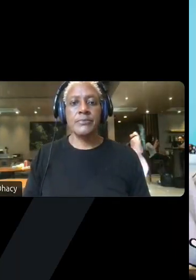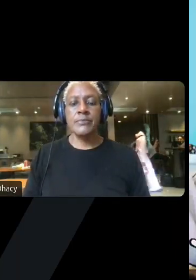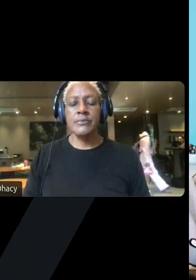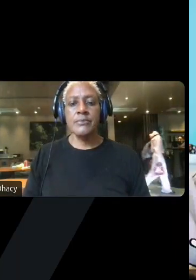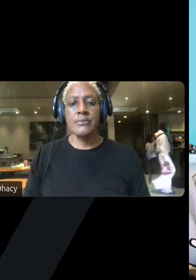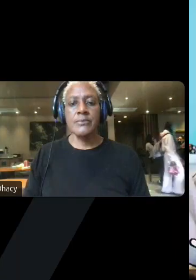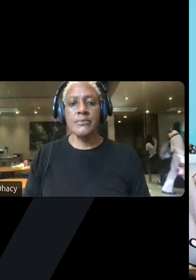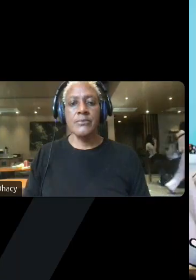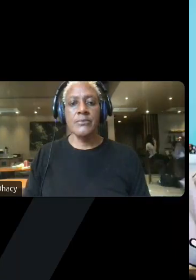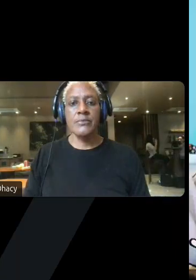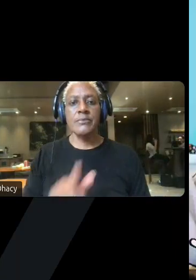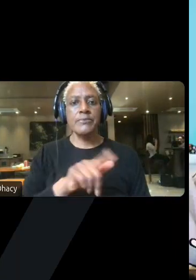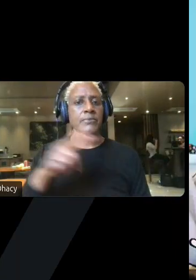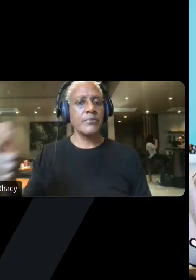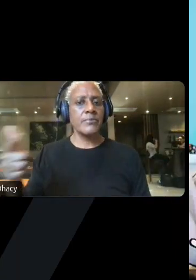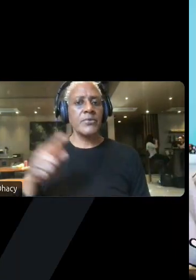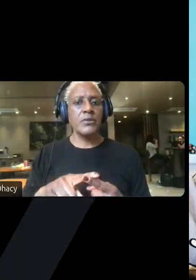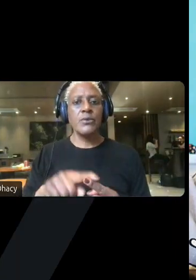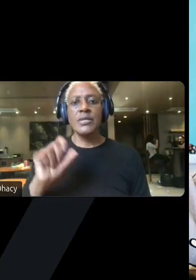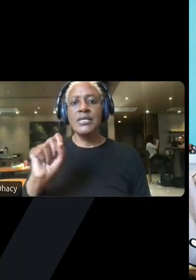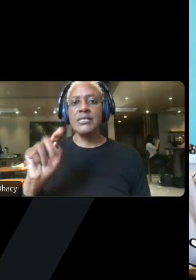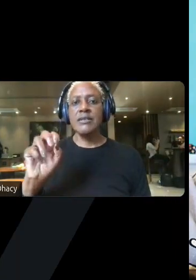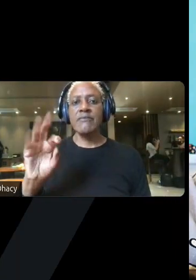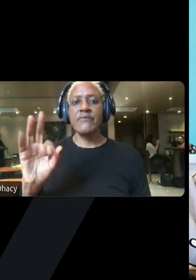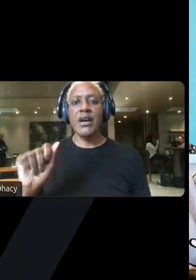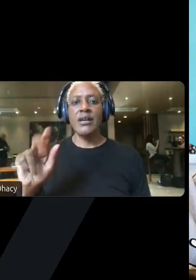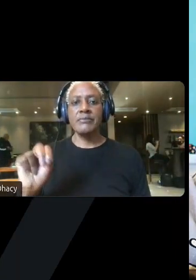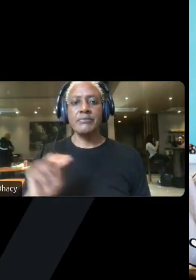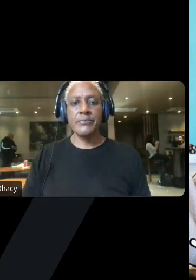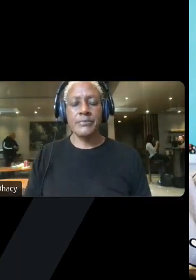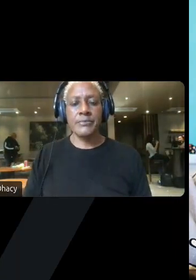All right, I'm going to pass it, I think, back to Stefan.